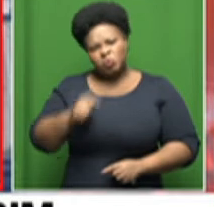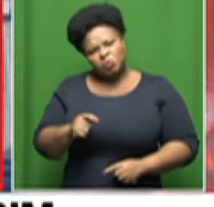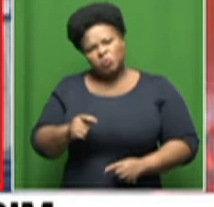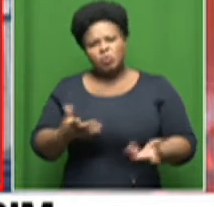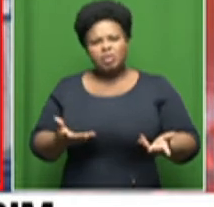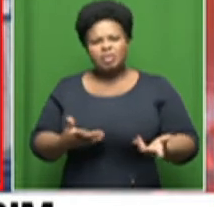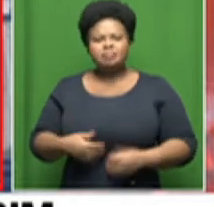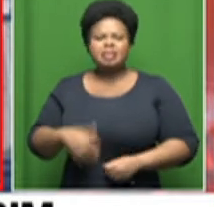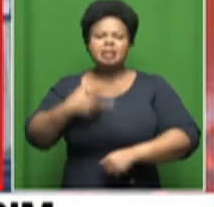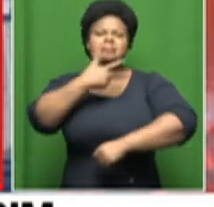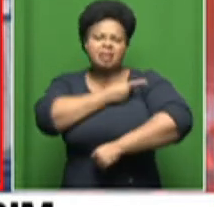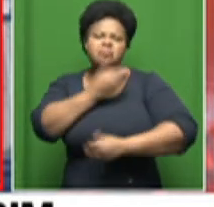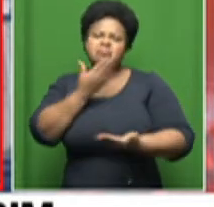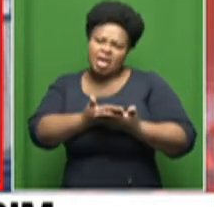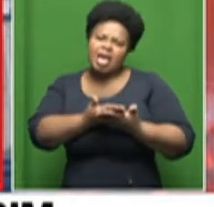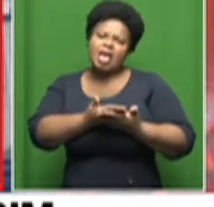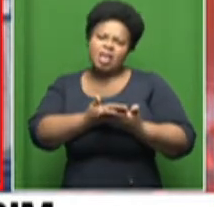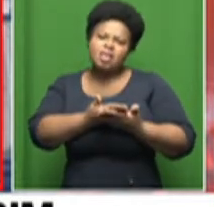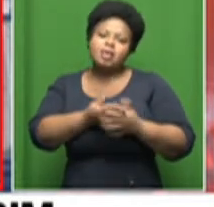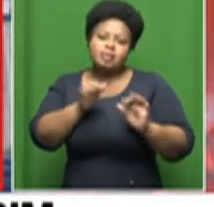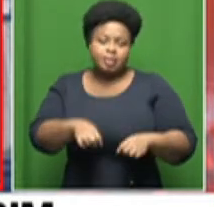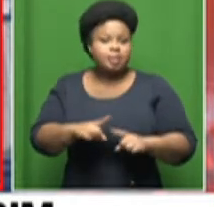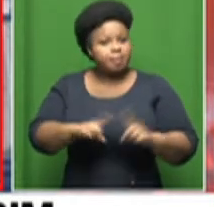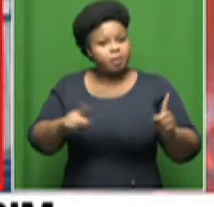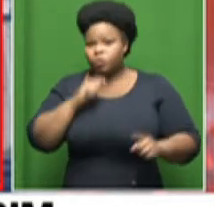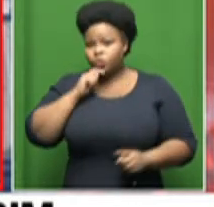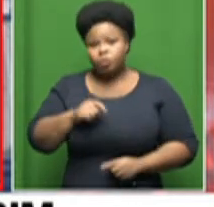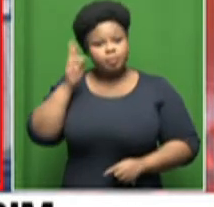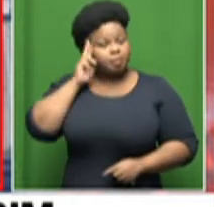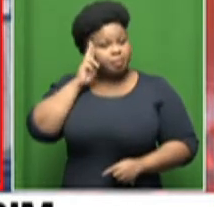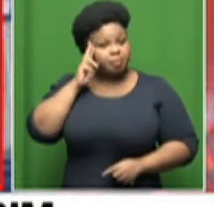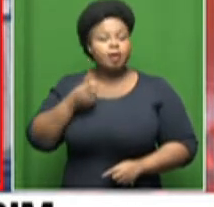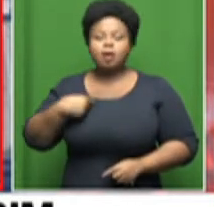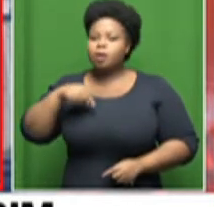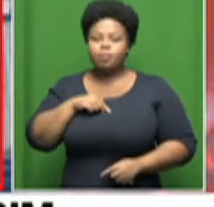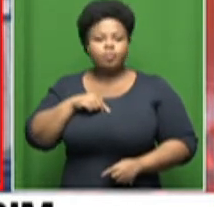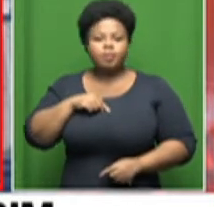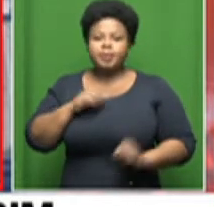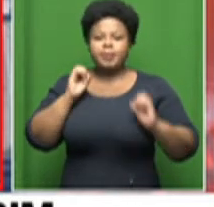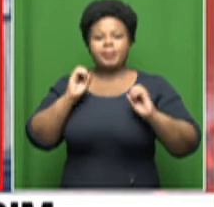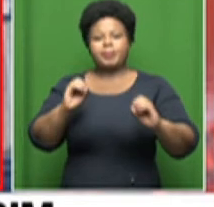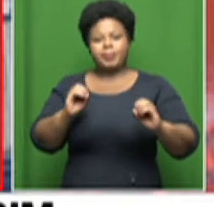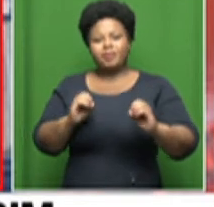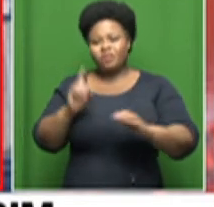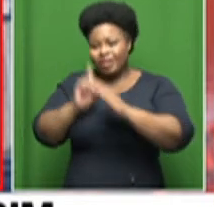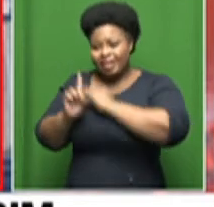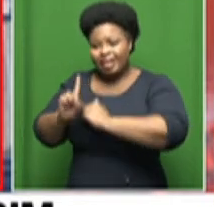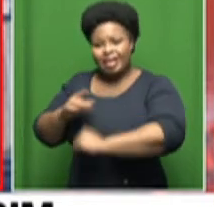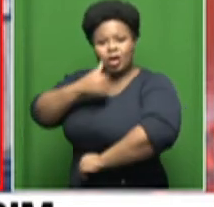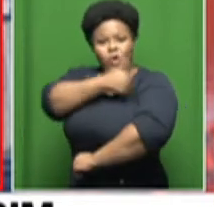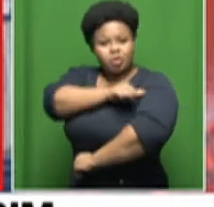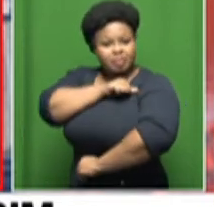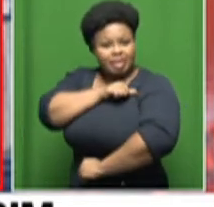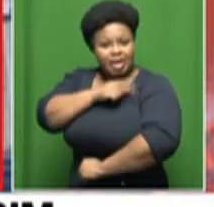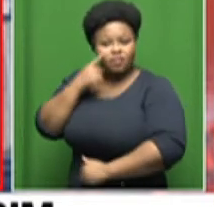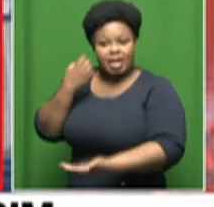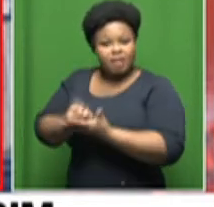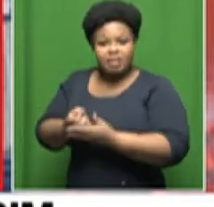these vaccines' ability to kill the virus. But remember, we have no clinical efficacy evidence against